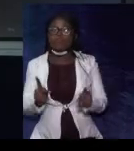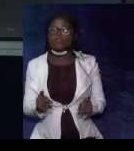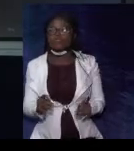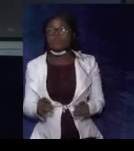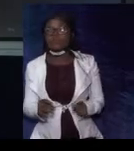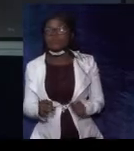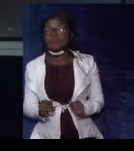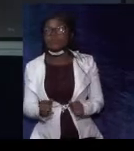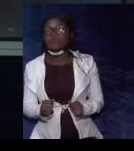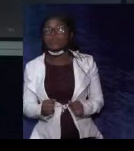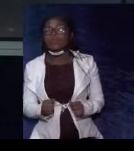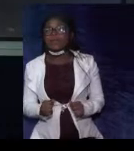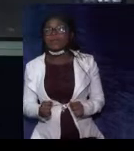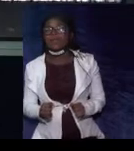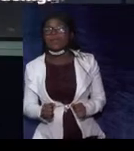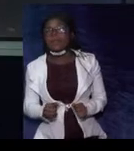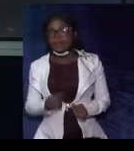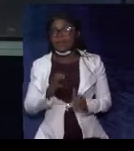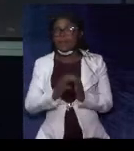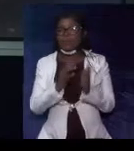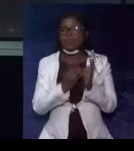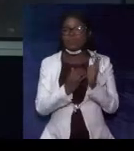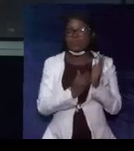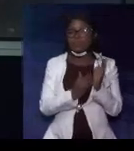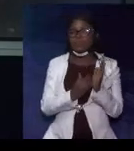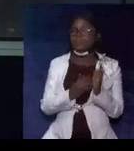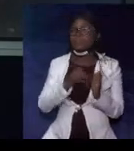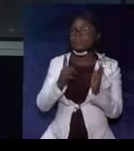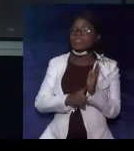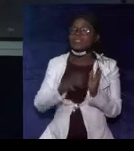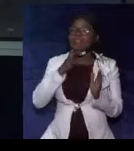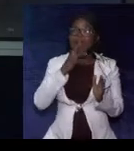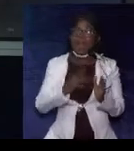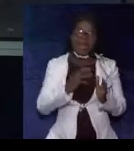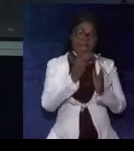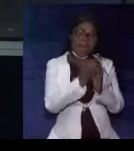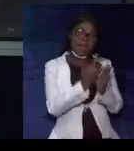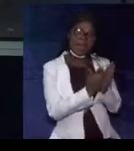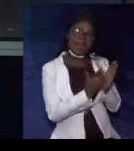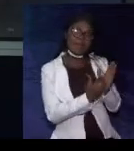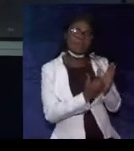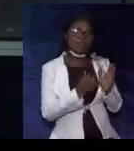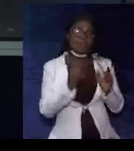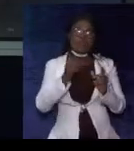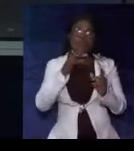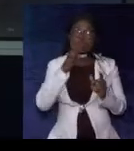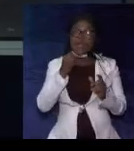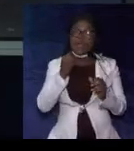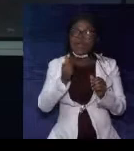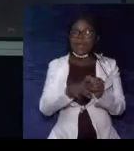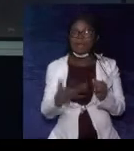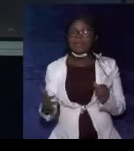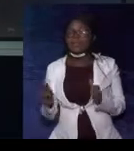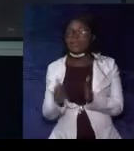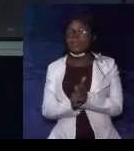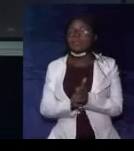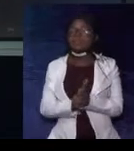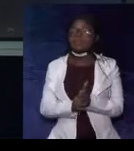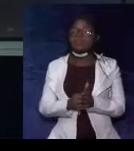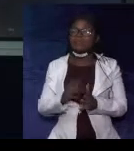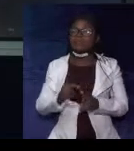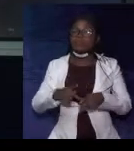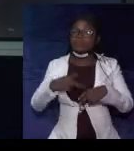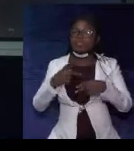that, production records. These are records where everything produced on the farm